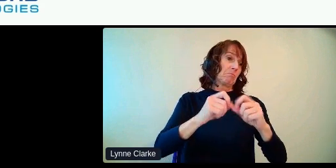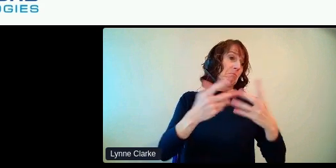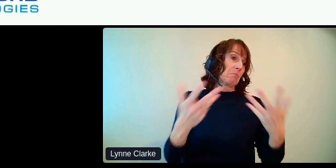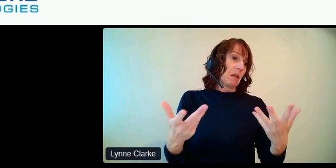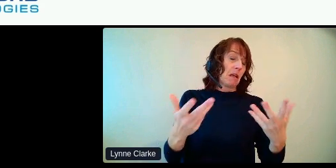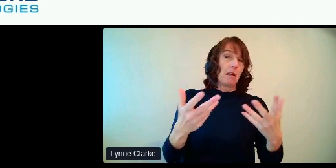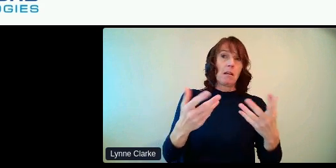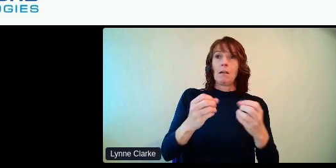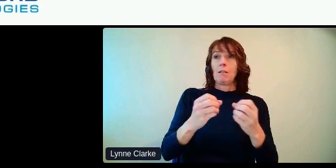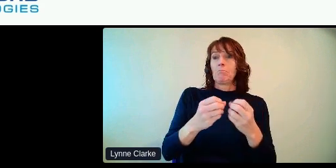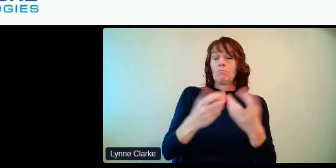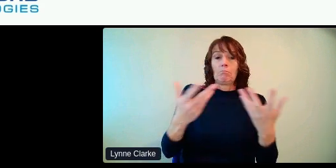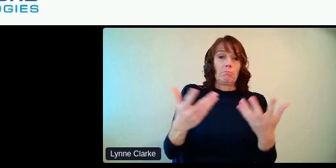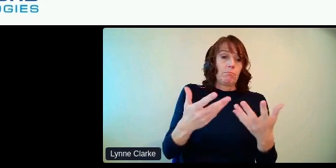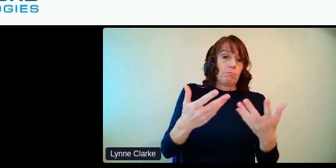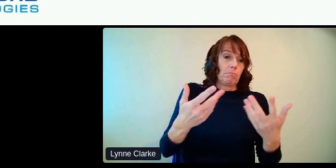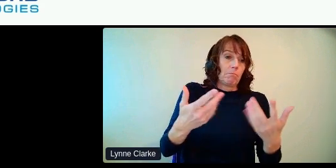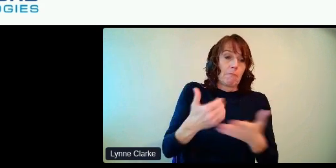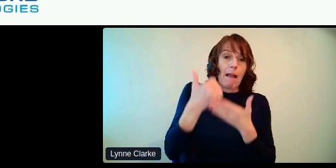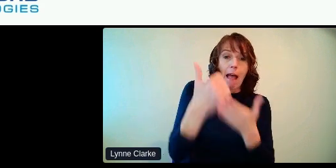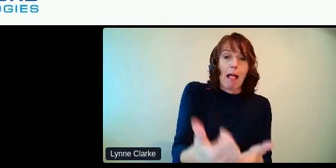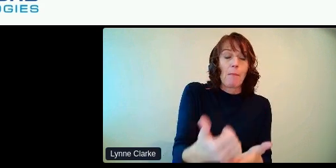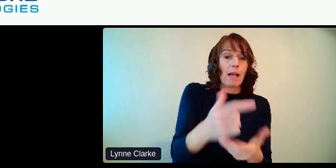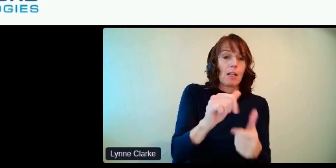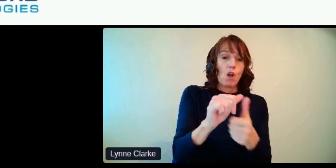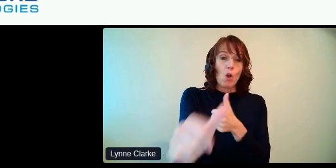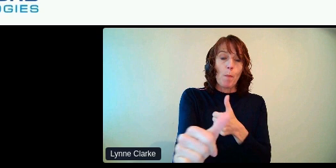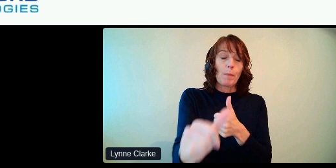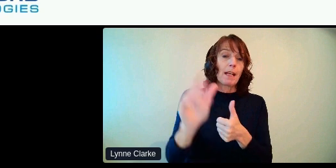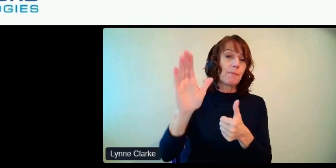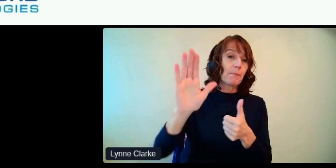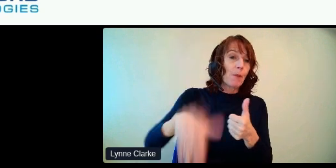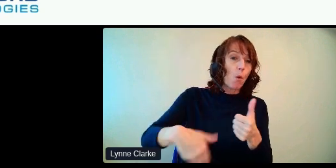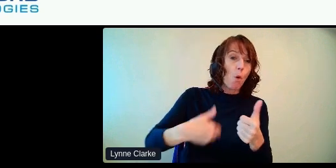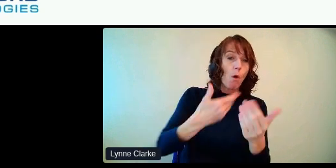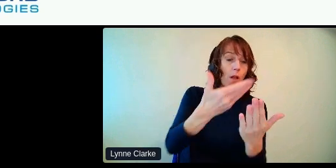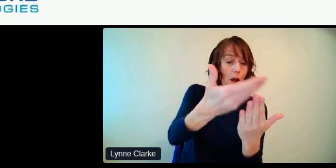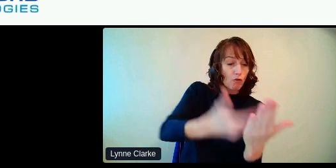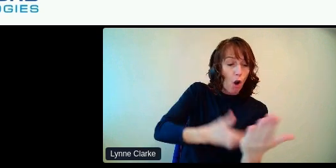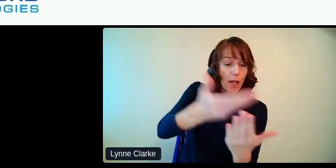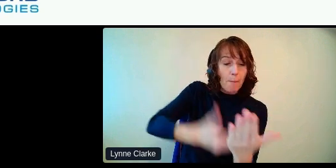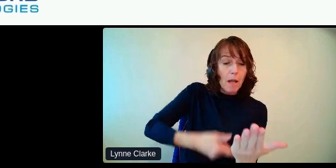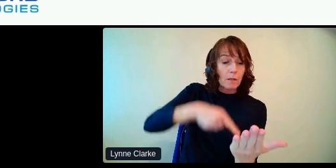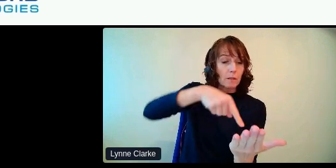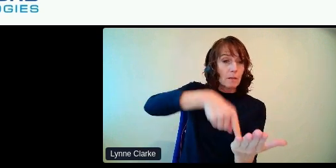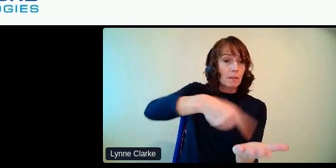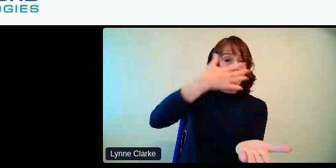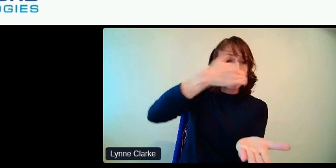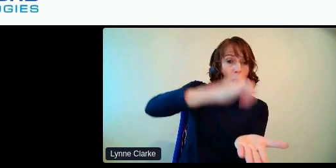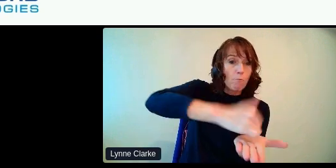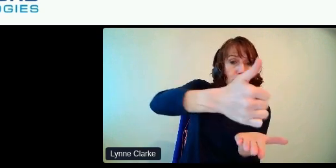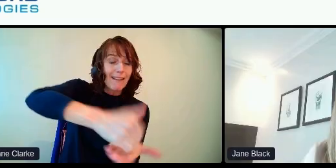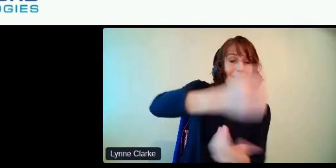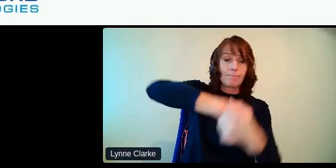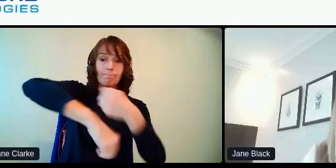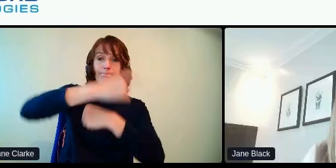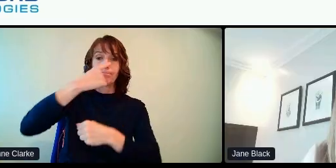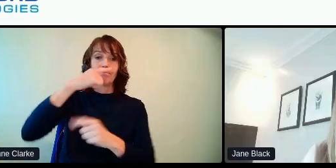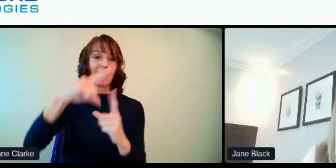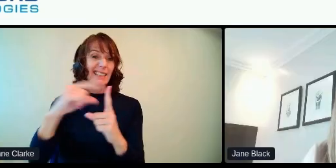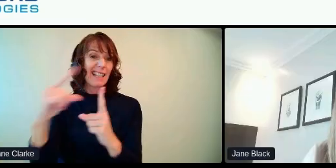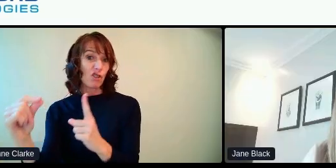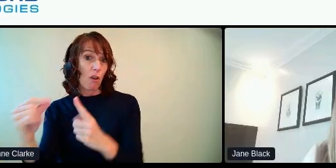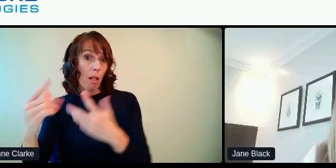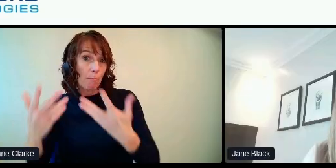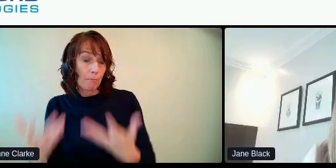company convert all the documents that were intended for print to digital presentations. It might